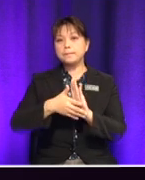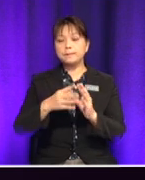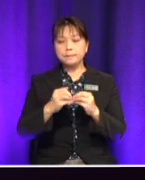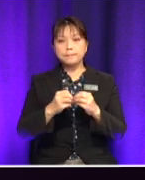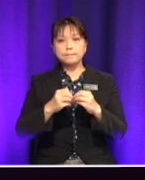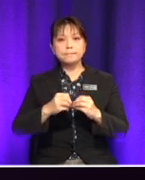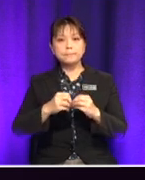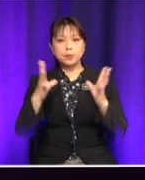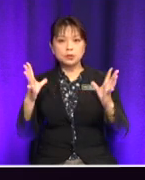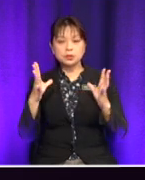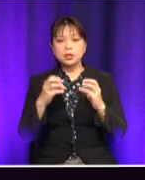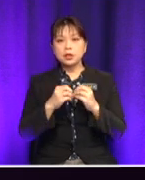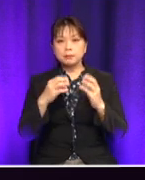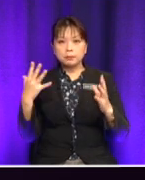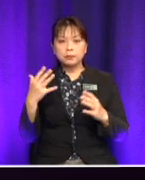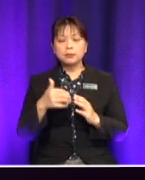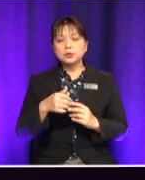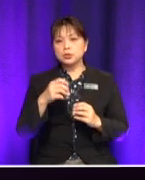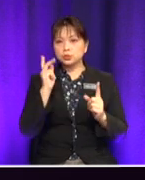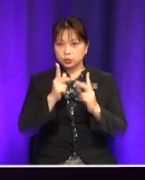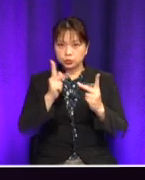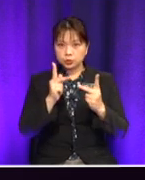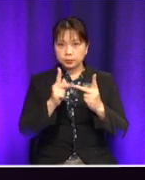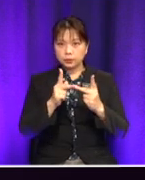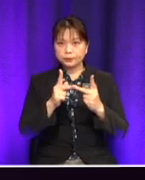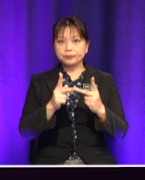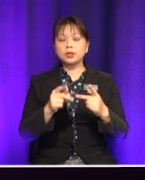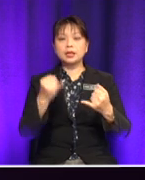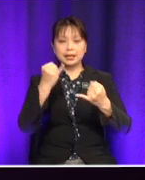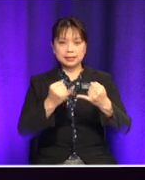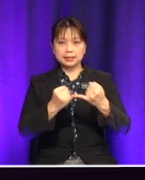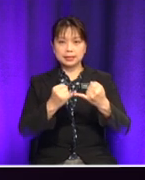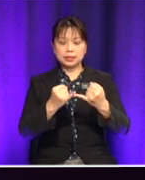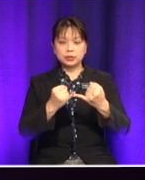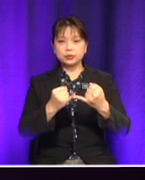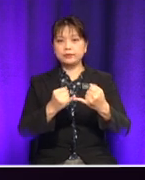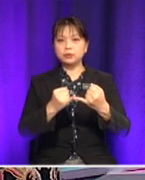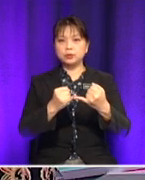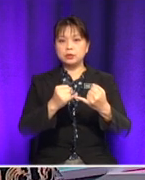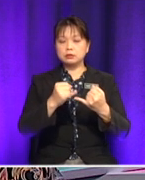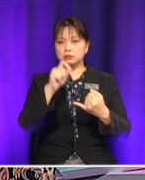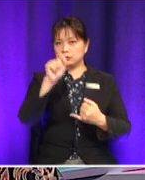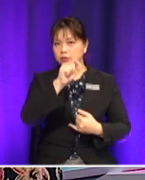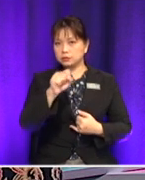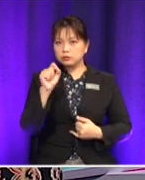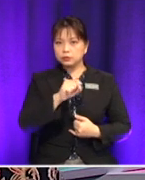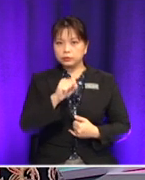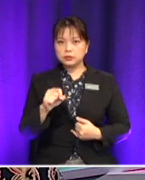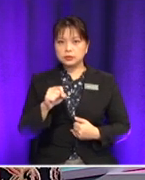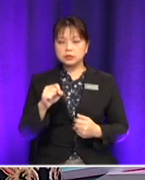down the keywords, guys. Mm-hmm. And last but not least, is to cross out the options not heard. Now, the second